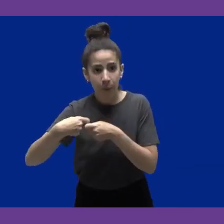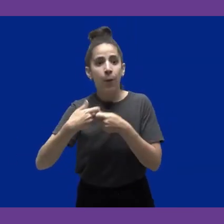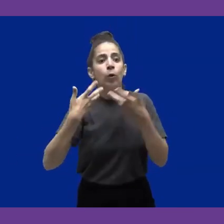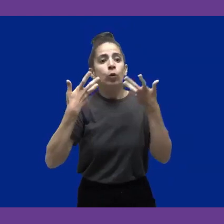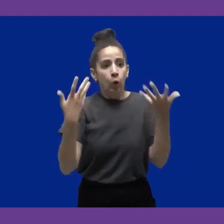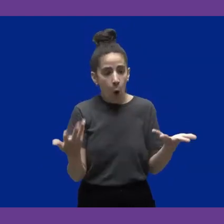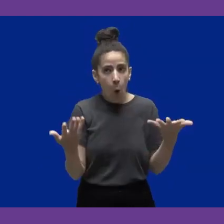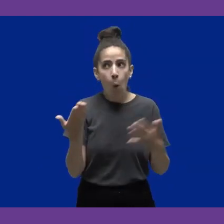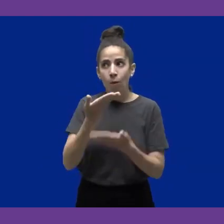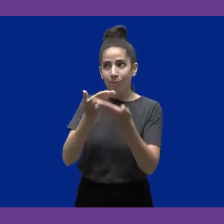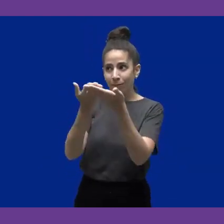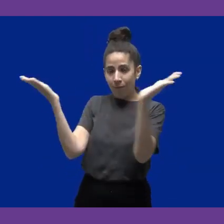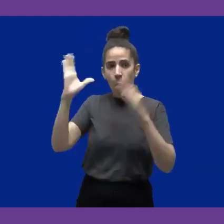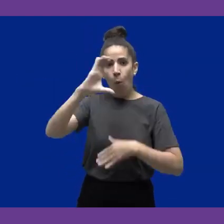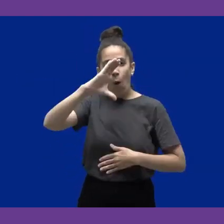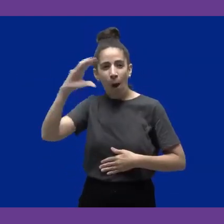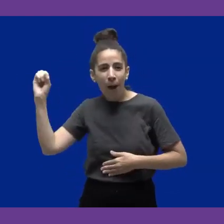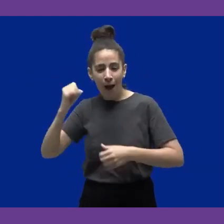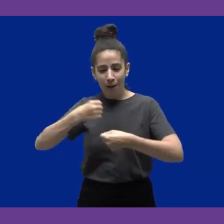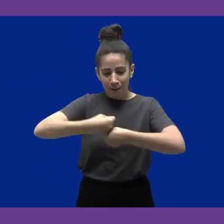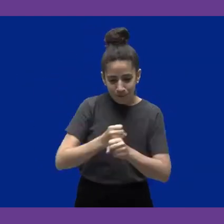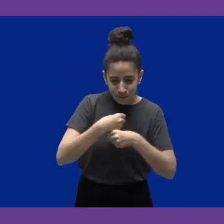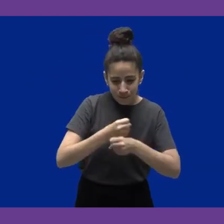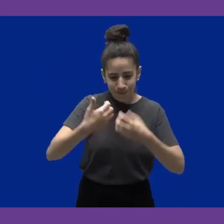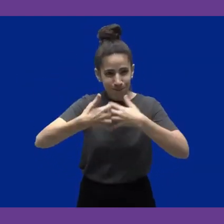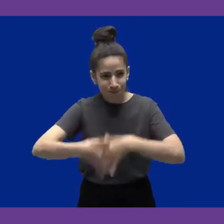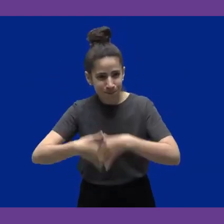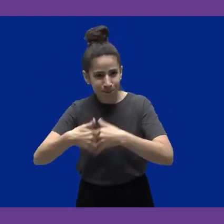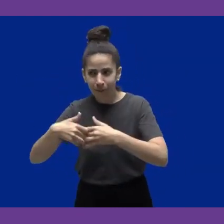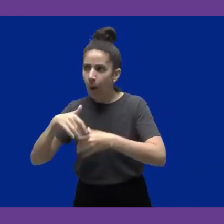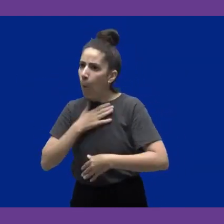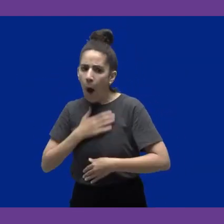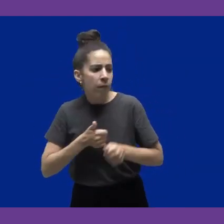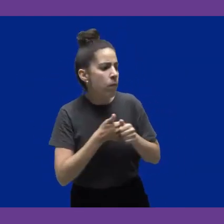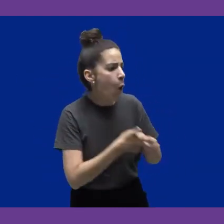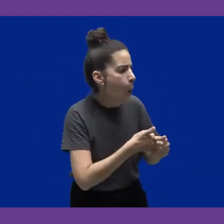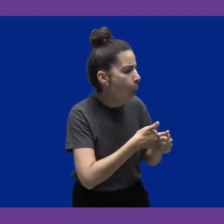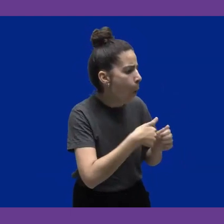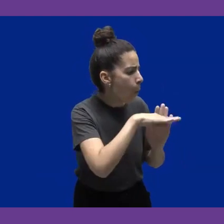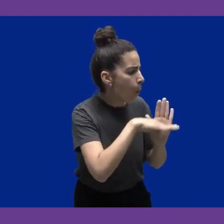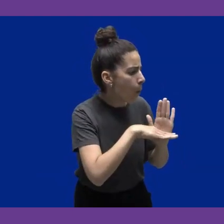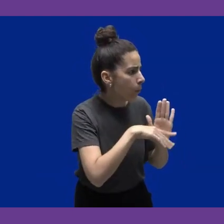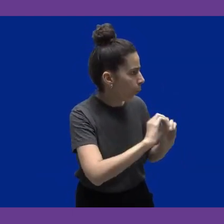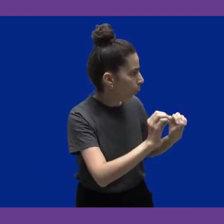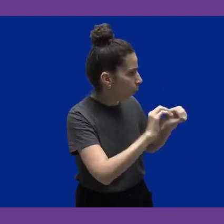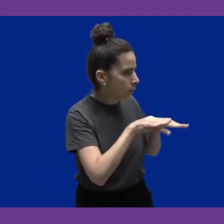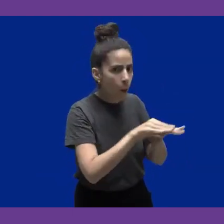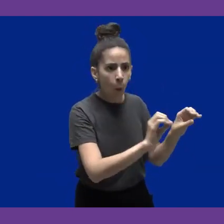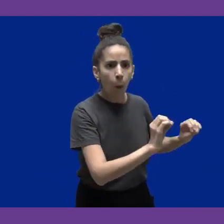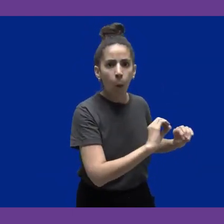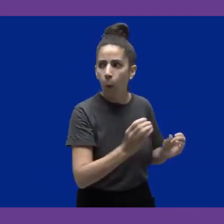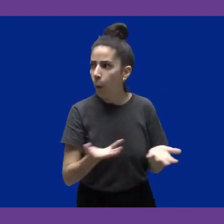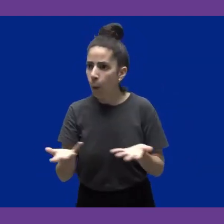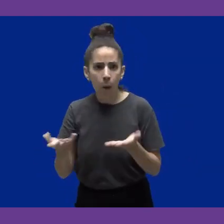standards are not in place. It's bad news for all of us. But because the standards will make things easier for us.